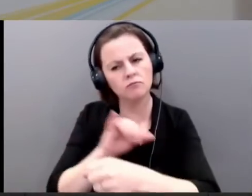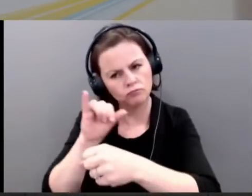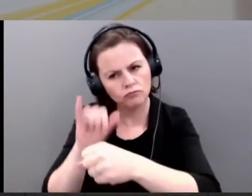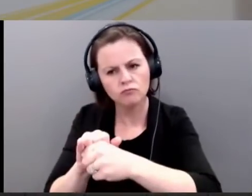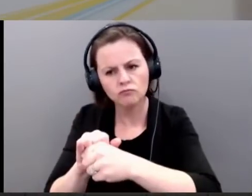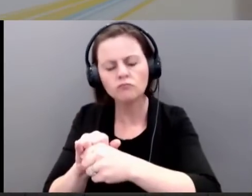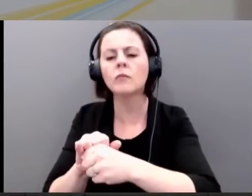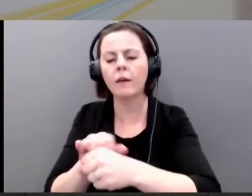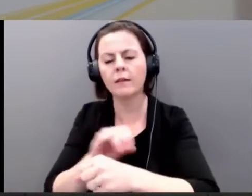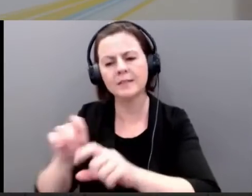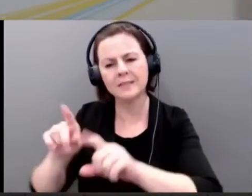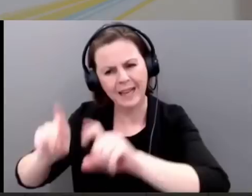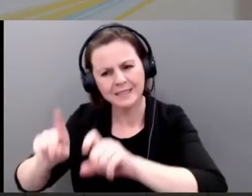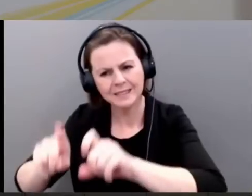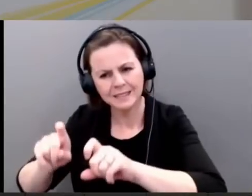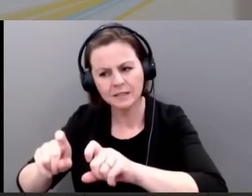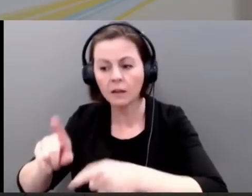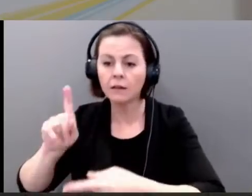received.